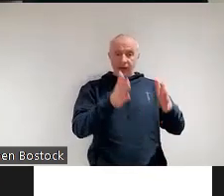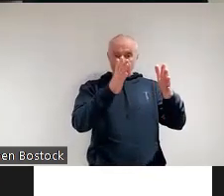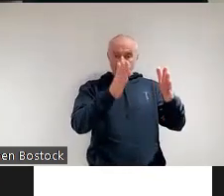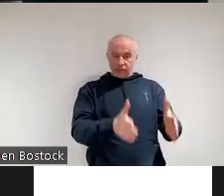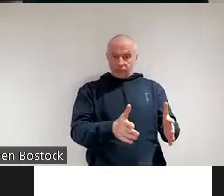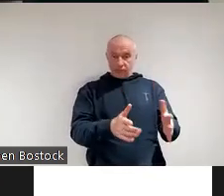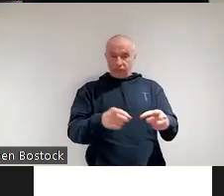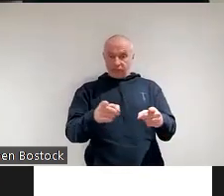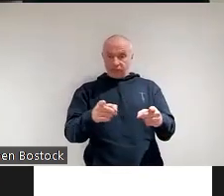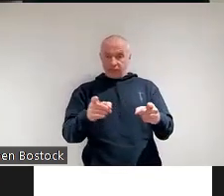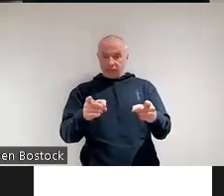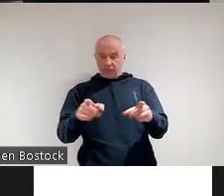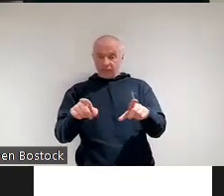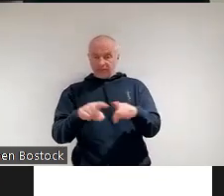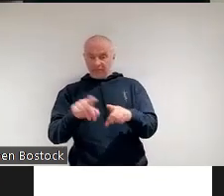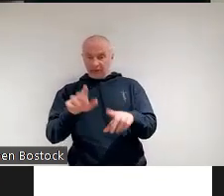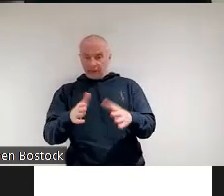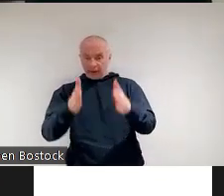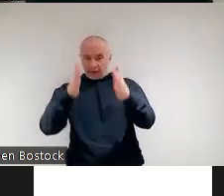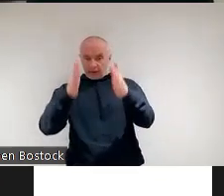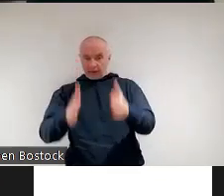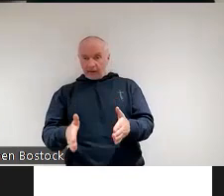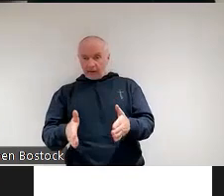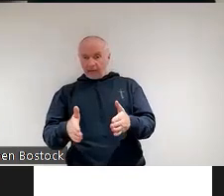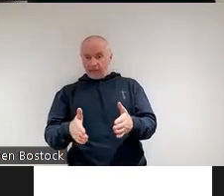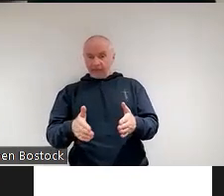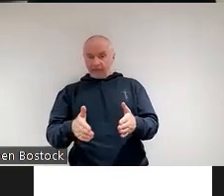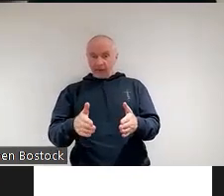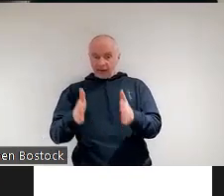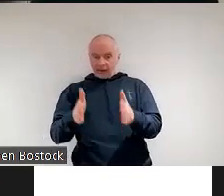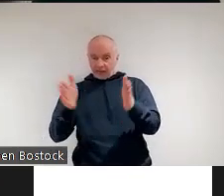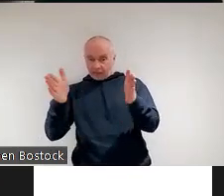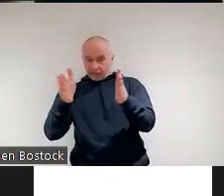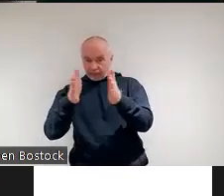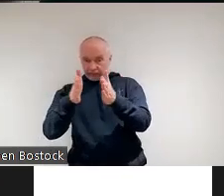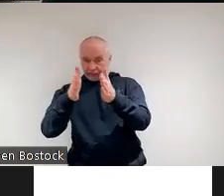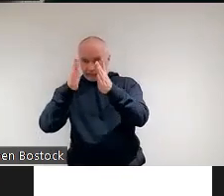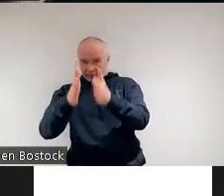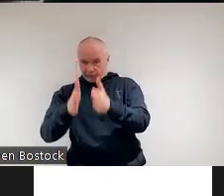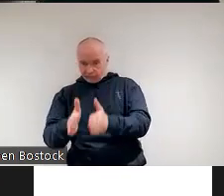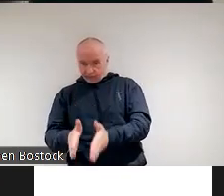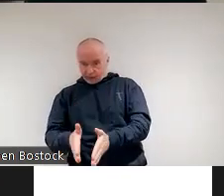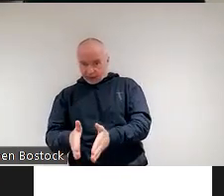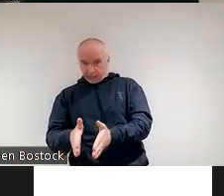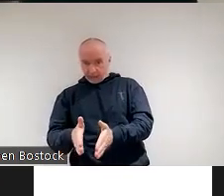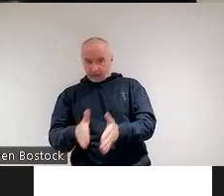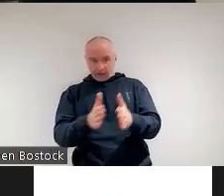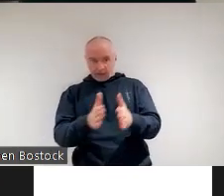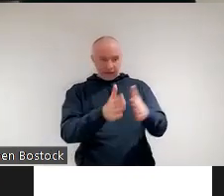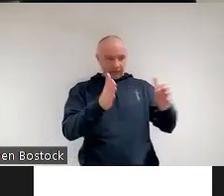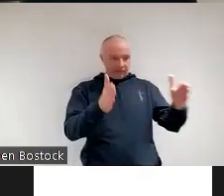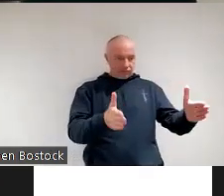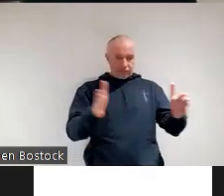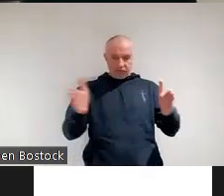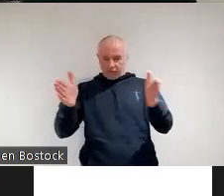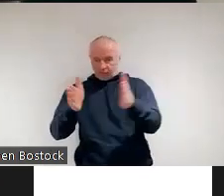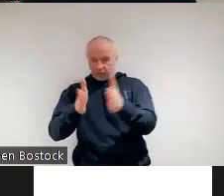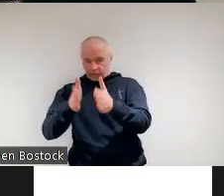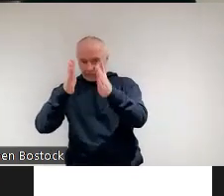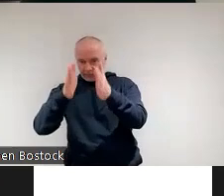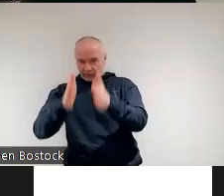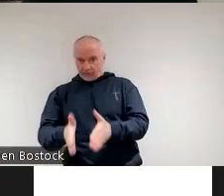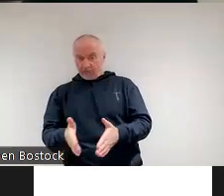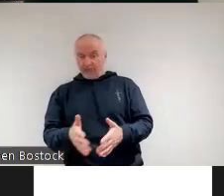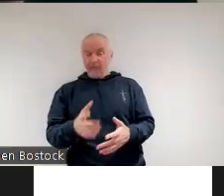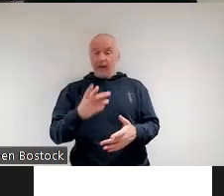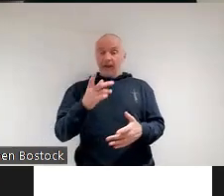It's a similar here. ChemPower obviously has done a good job here. They have put this one really slim. They can put that across